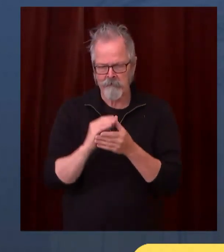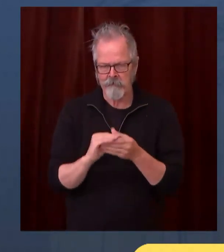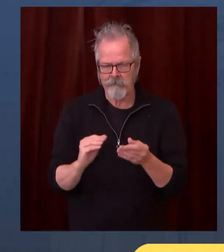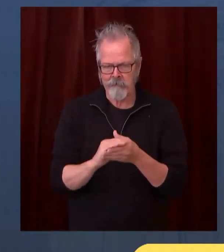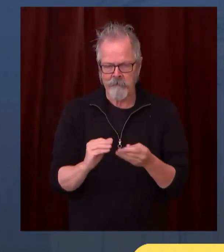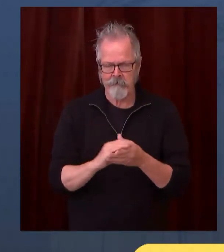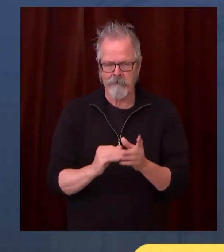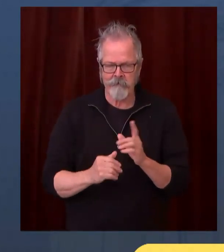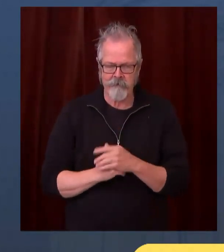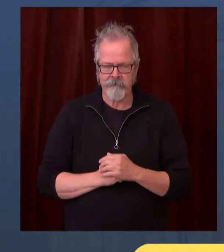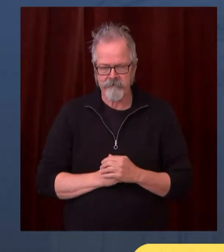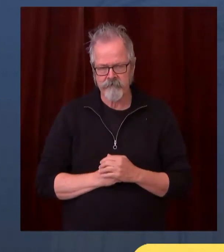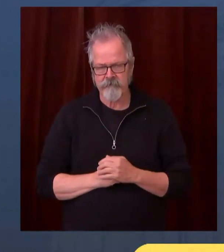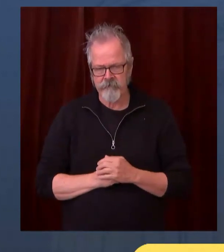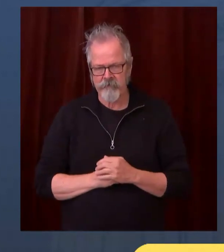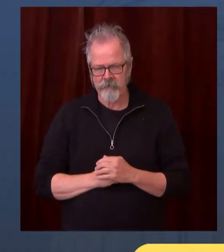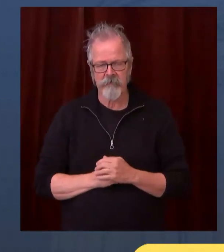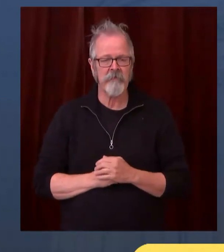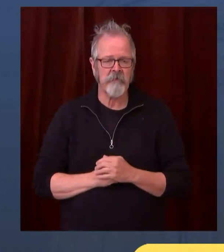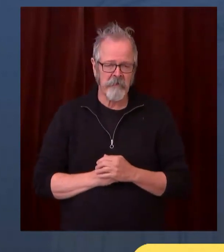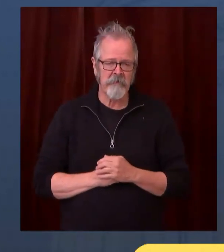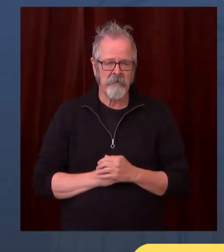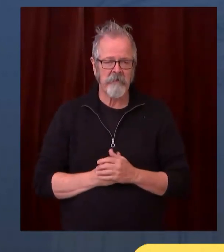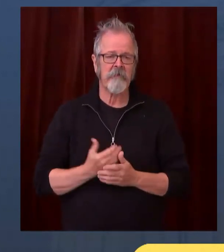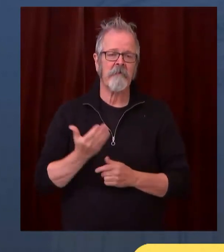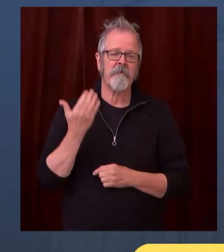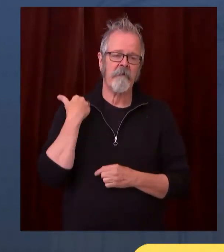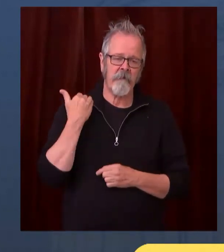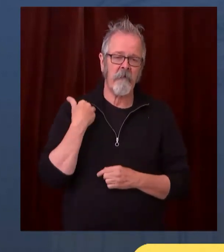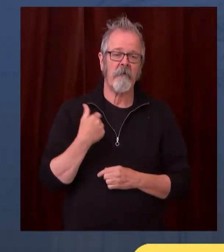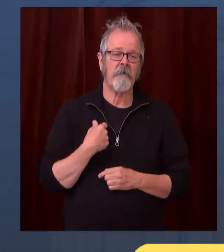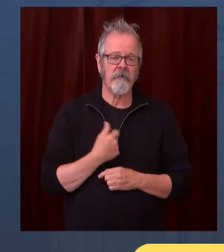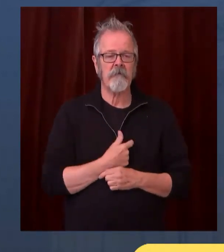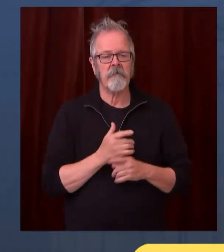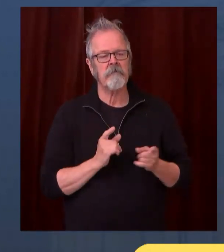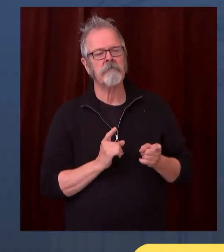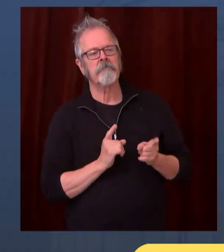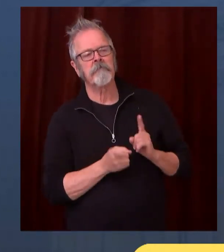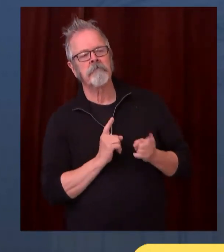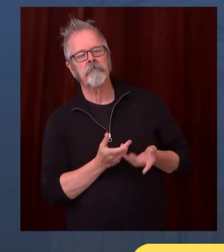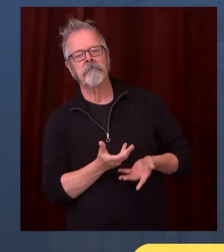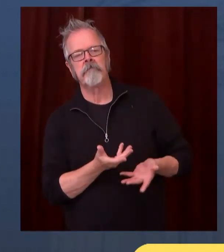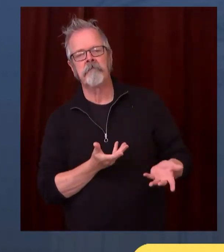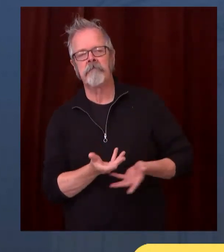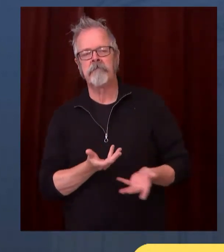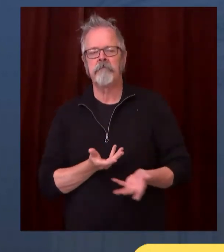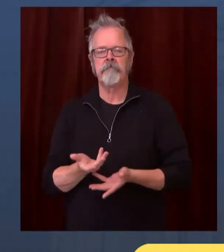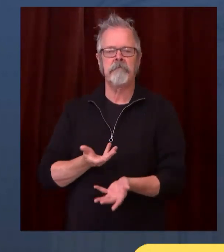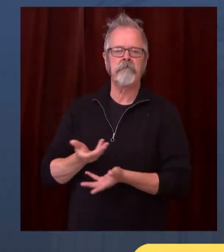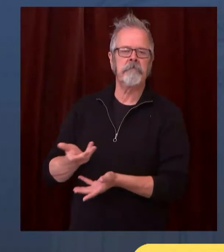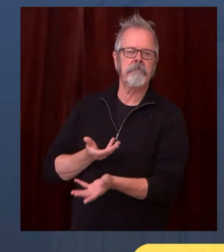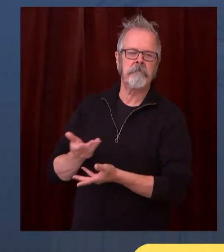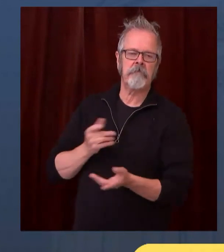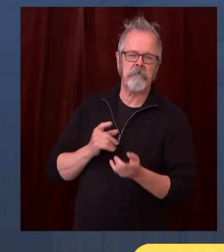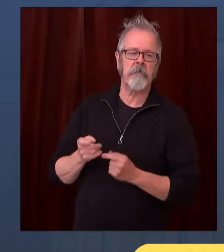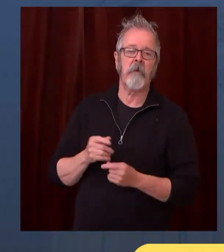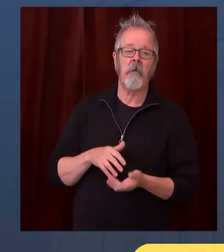just, you know, can't provide absolute protection to vulnerable people like are in long-term care facilities.